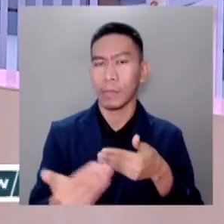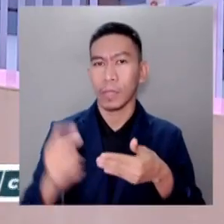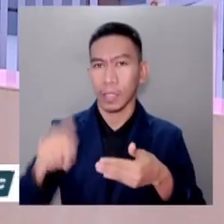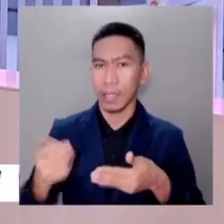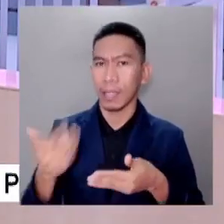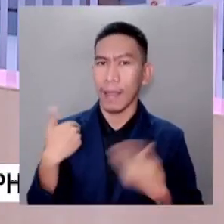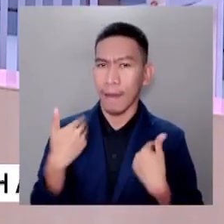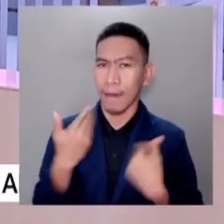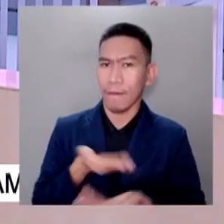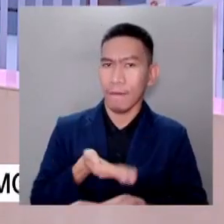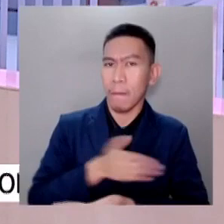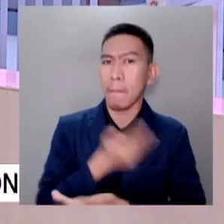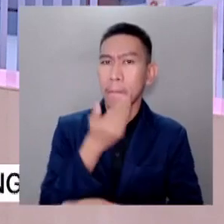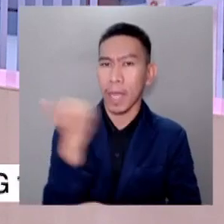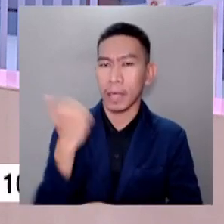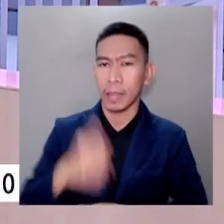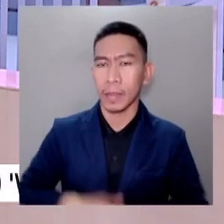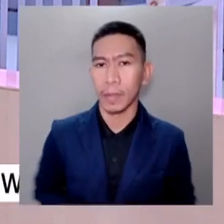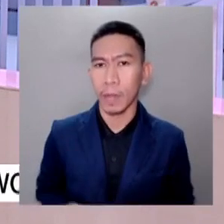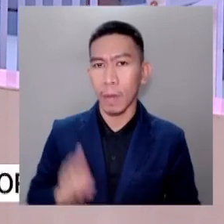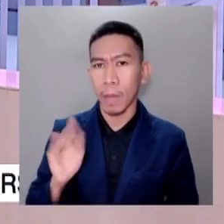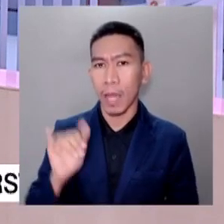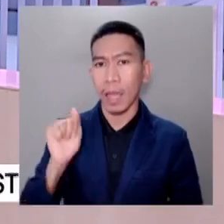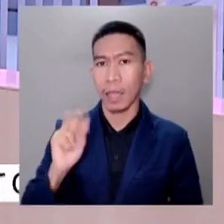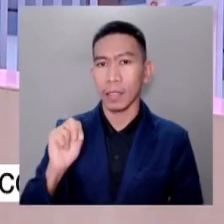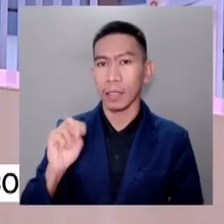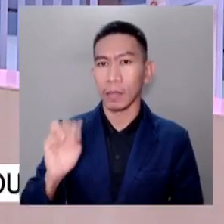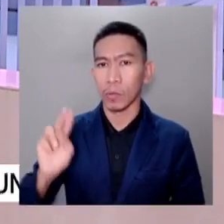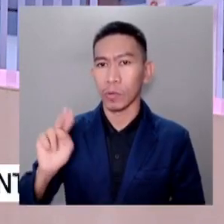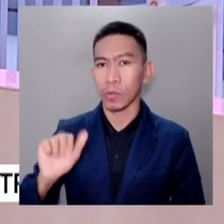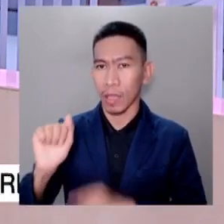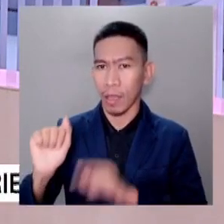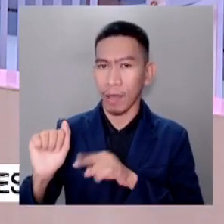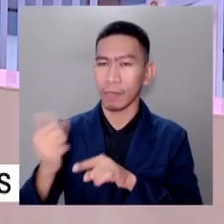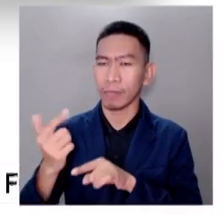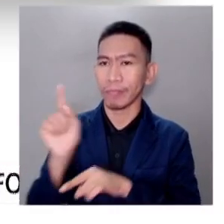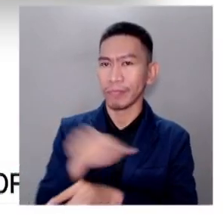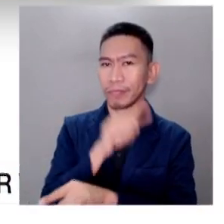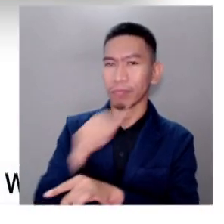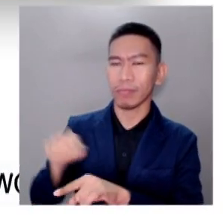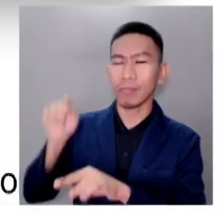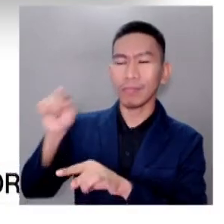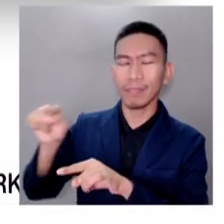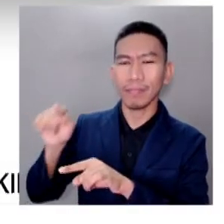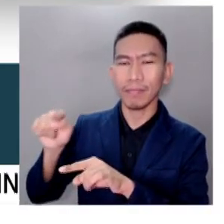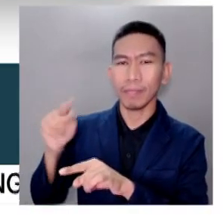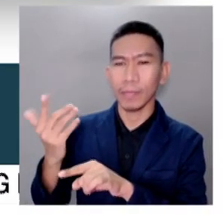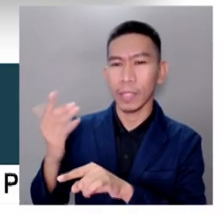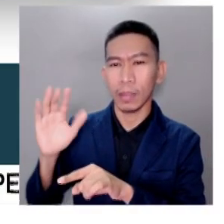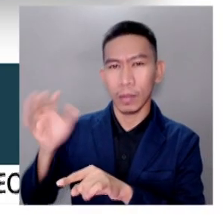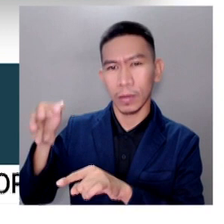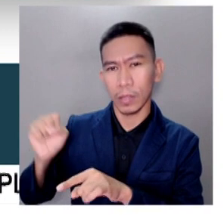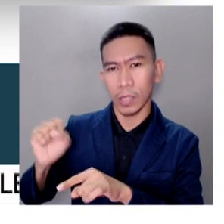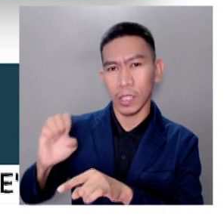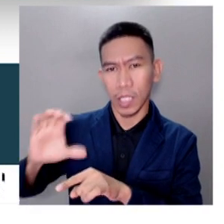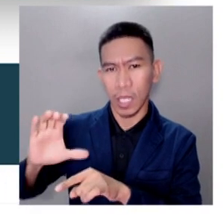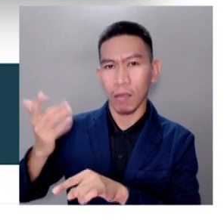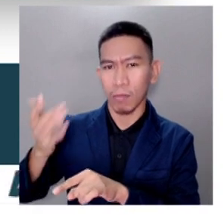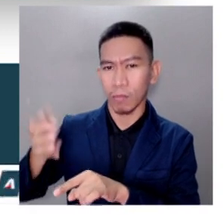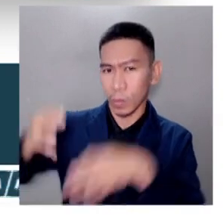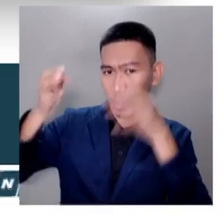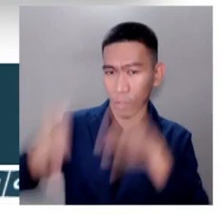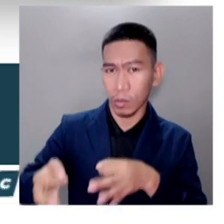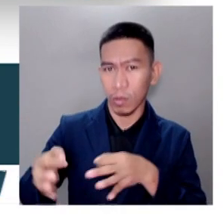Bayamuna Chairperson Neri Colmenares slams the SEC's closure order on Rappler. Colmenares sees the move as a way to silence fearless